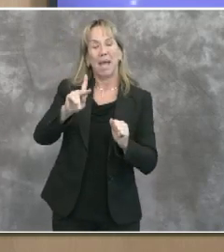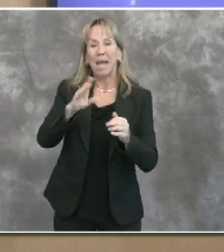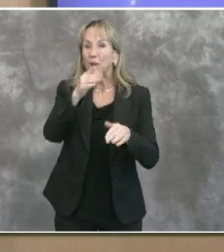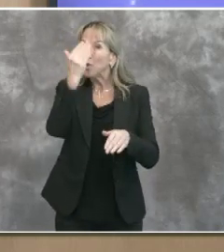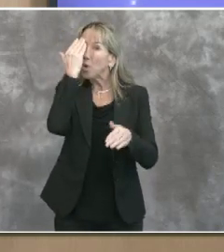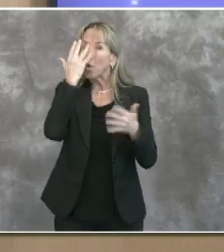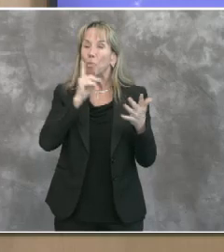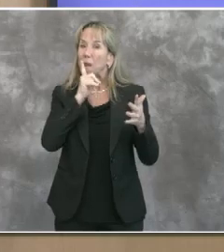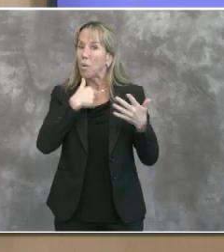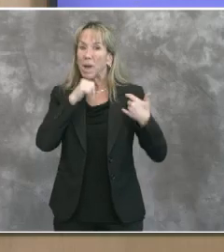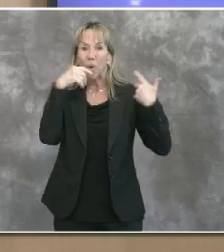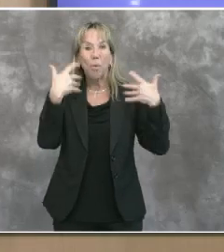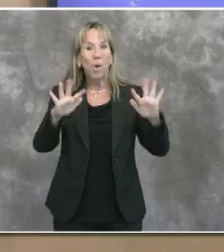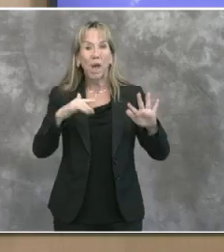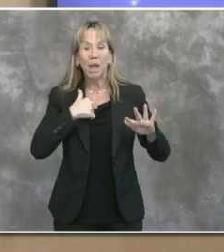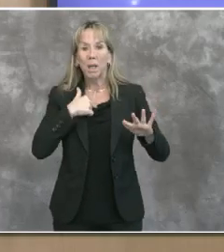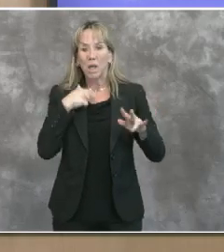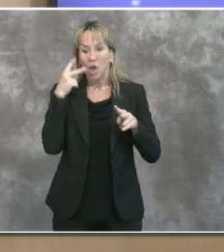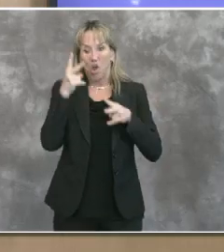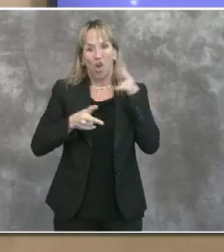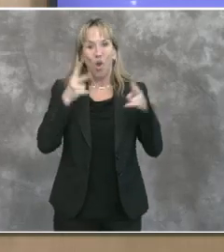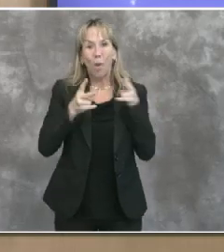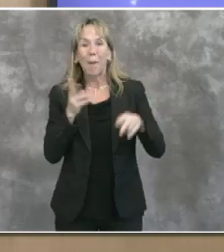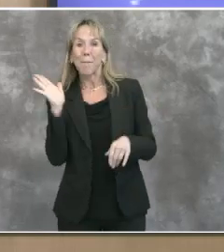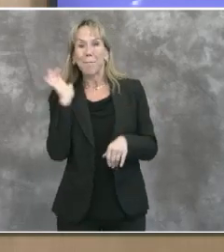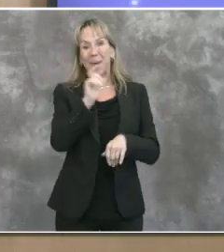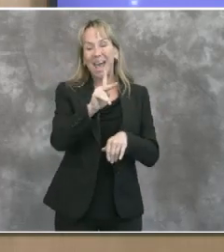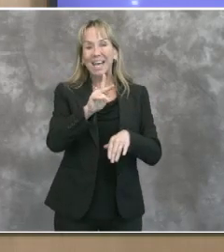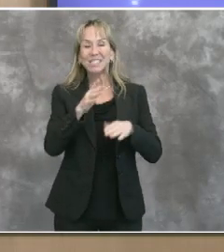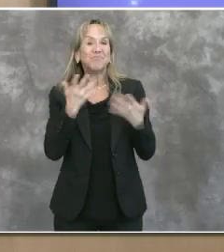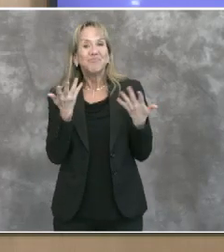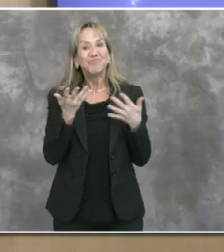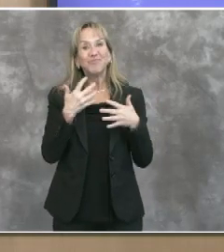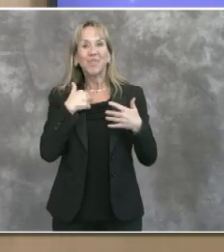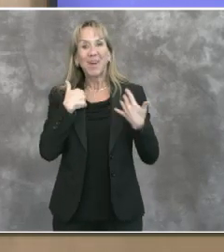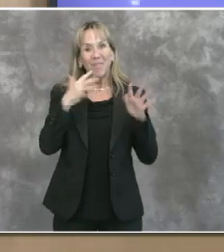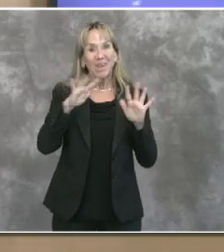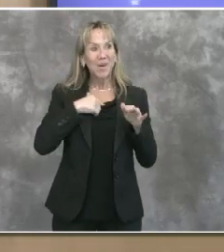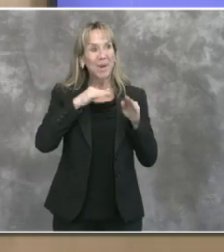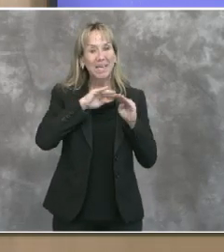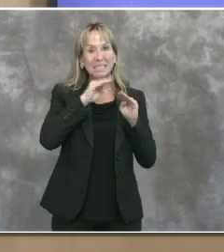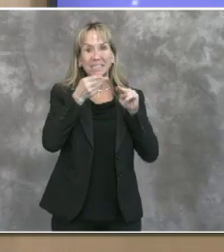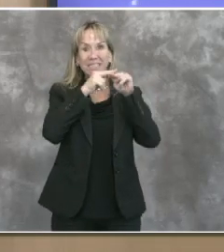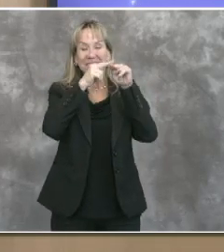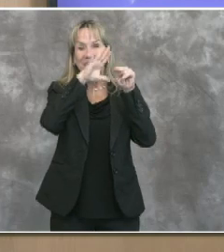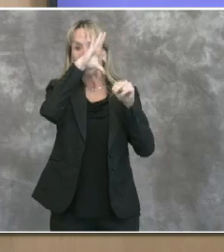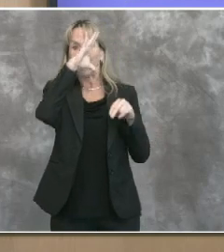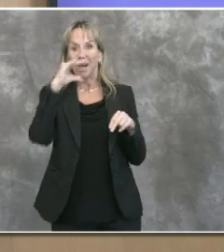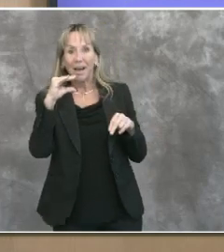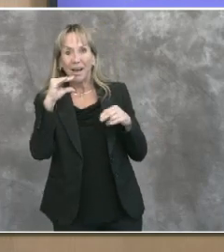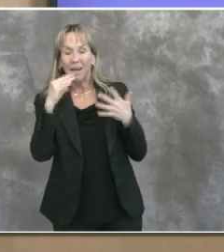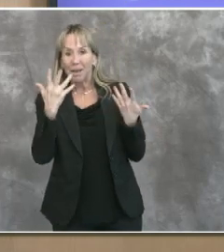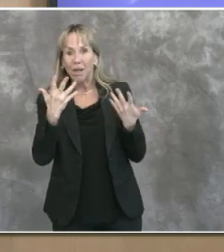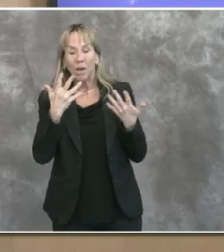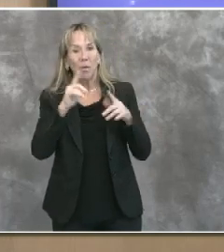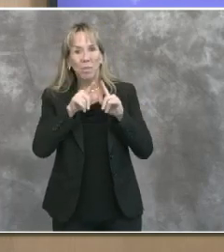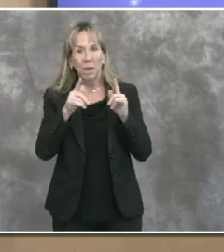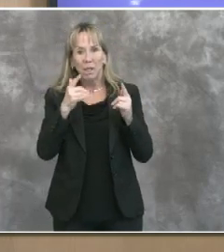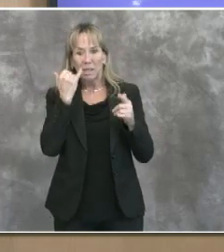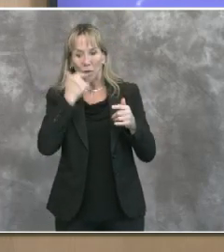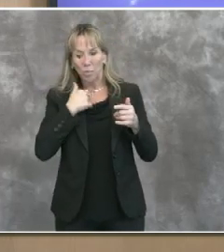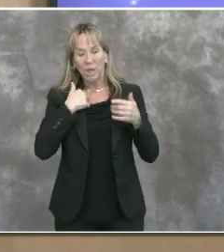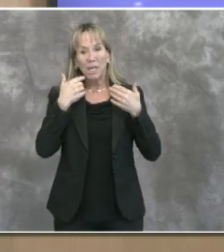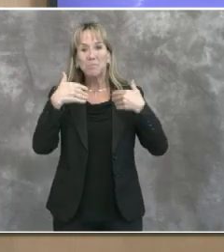worst thing we could do would be to prematurely move and undo the progress that's been made and undo the lives that have been saved and be in a